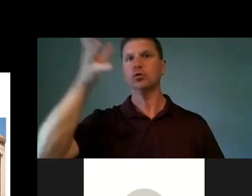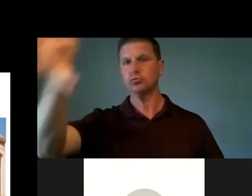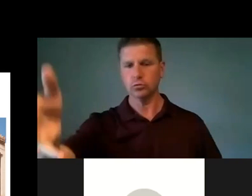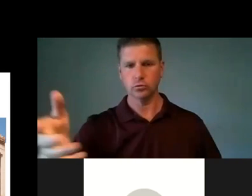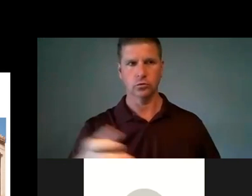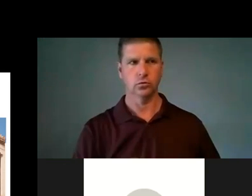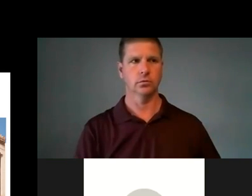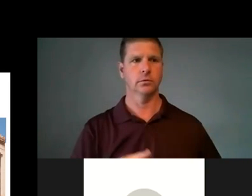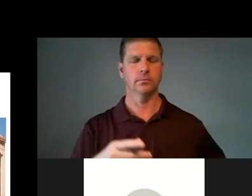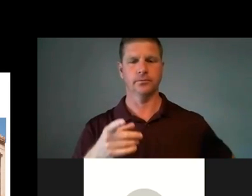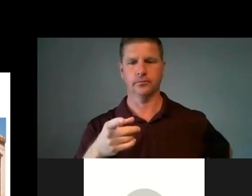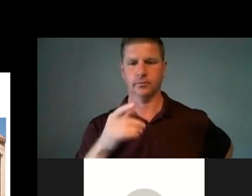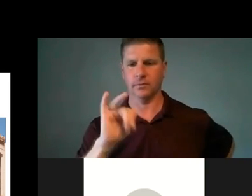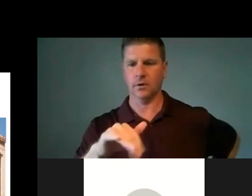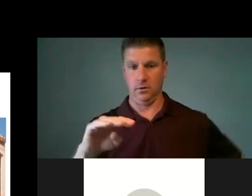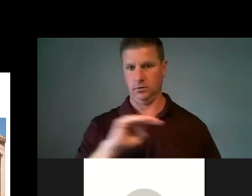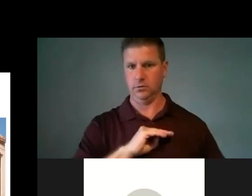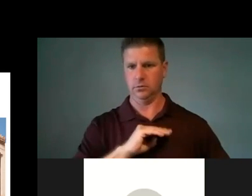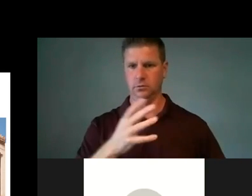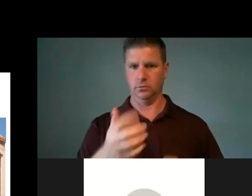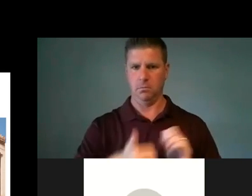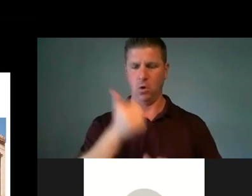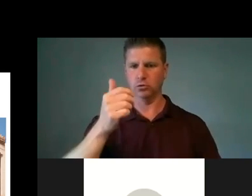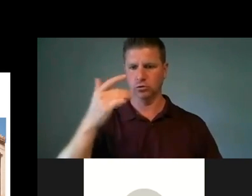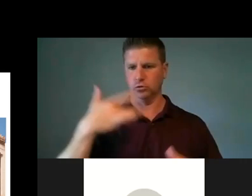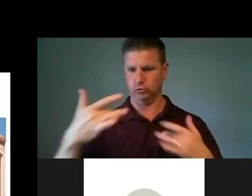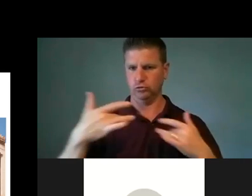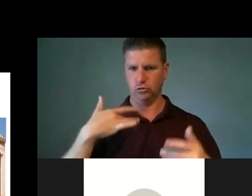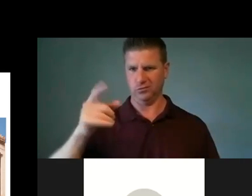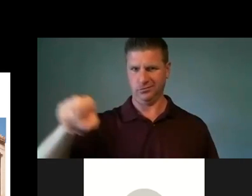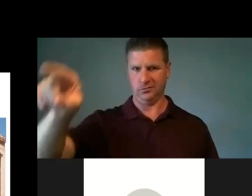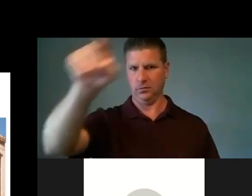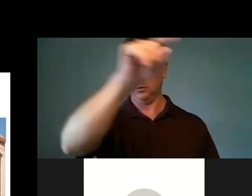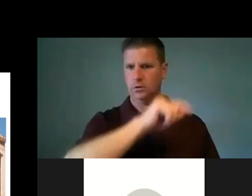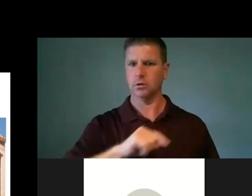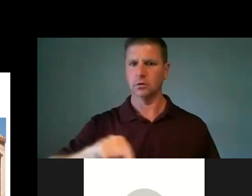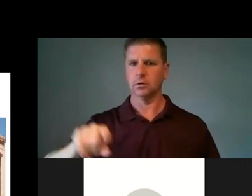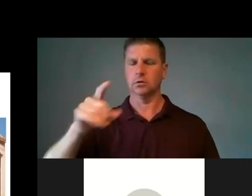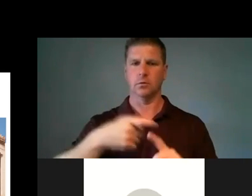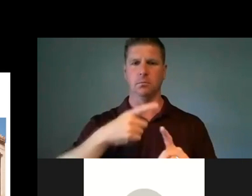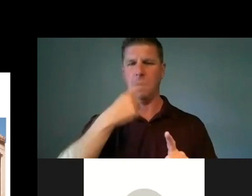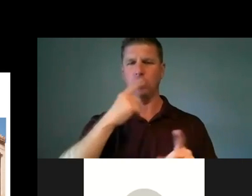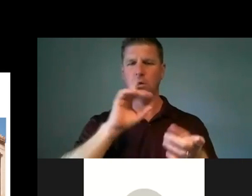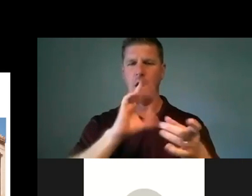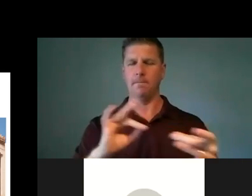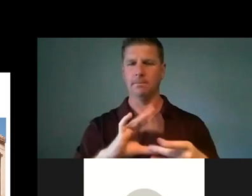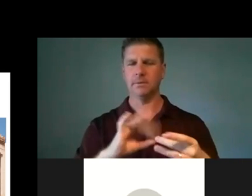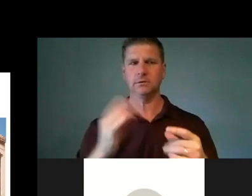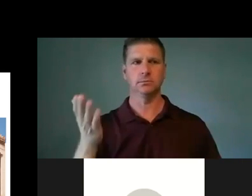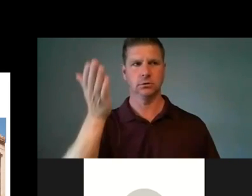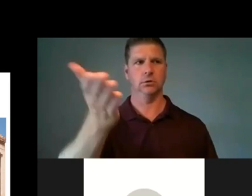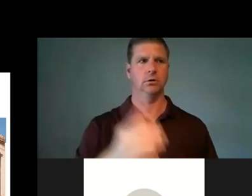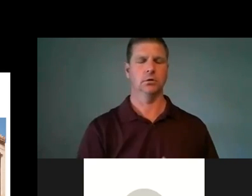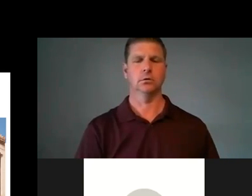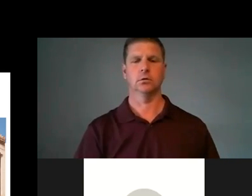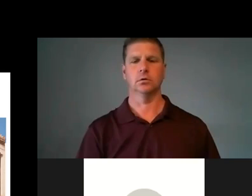actually meets most of the concerns, if not all of the concerns, that we heard from those public comment submissions,